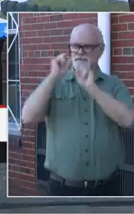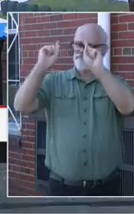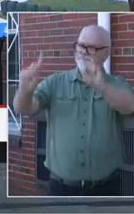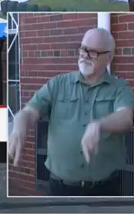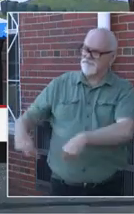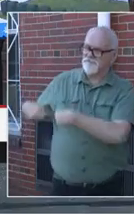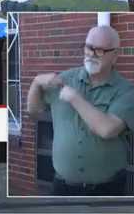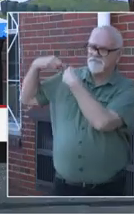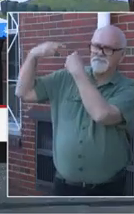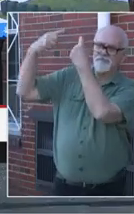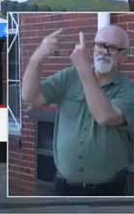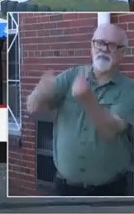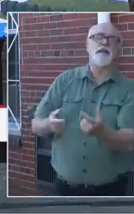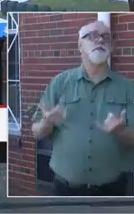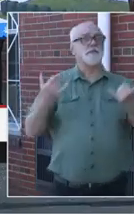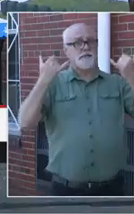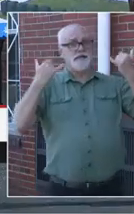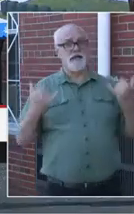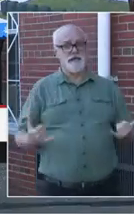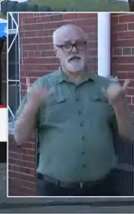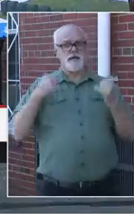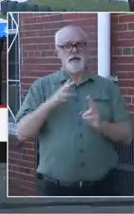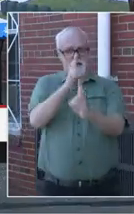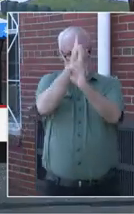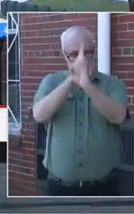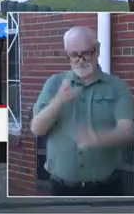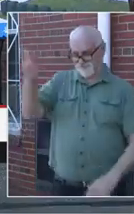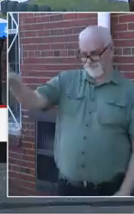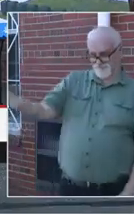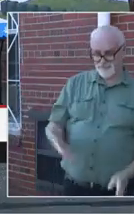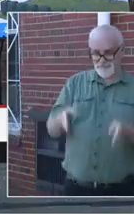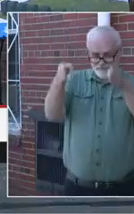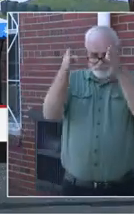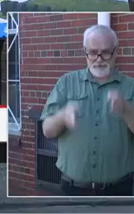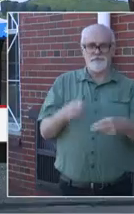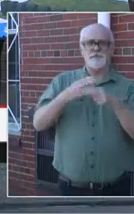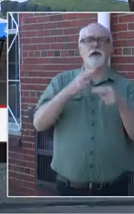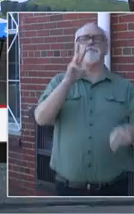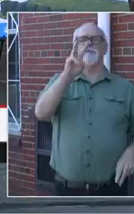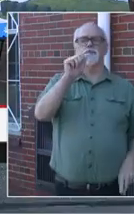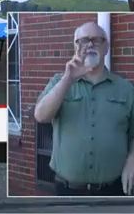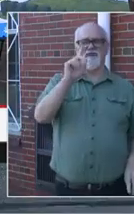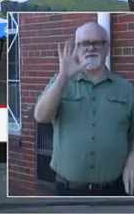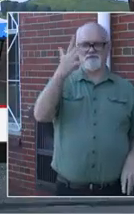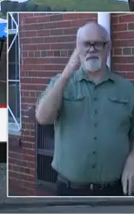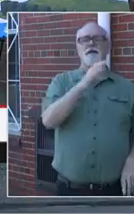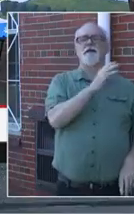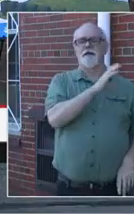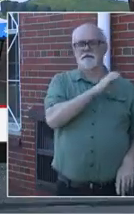a true champion of education, your Ward 5 council member, Zach Parker.